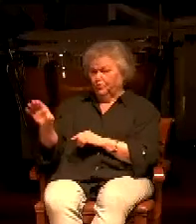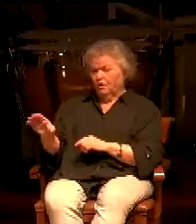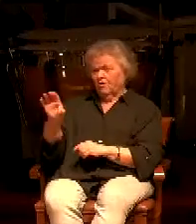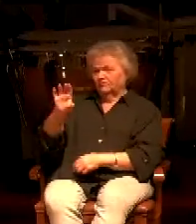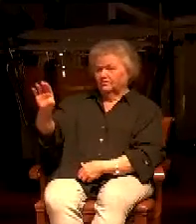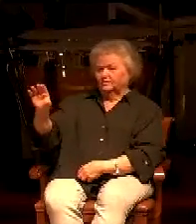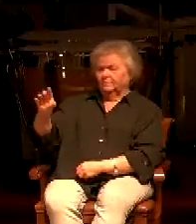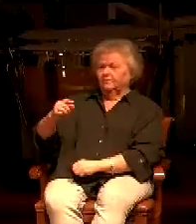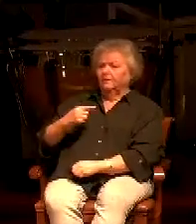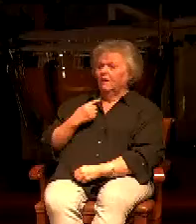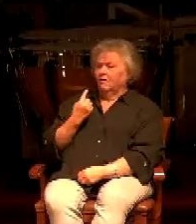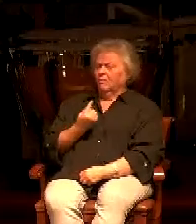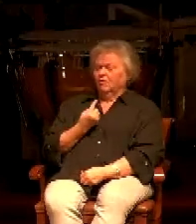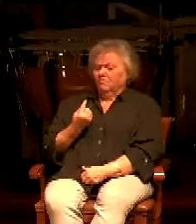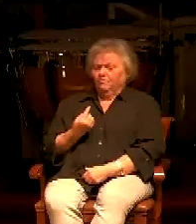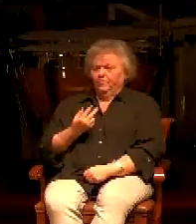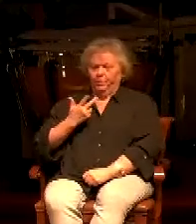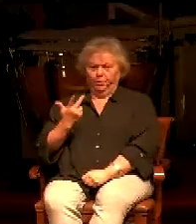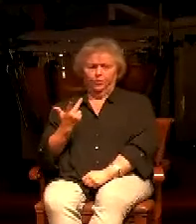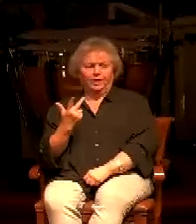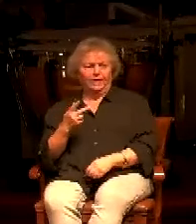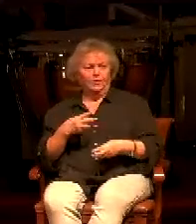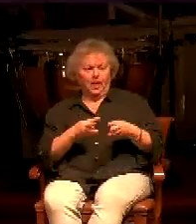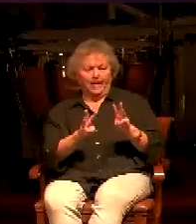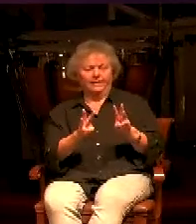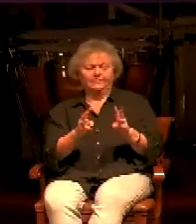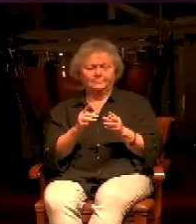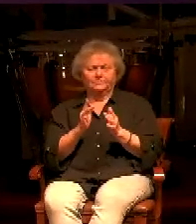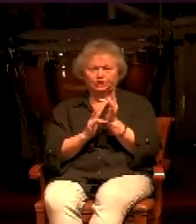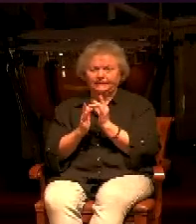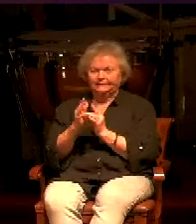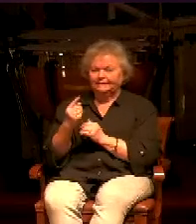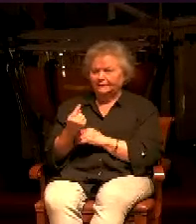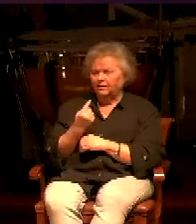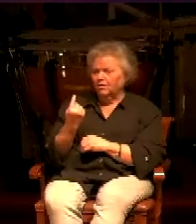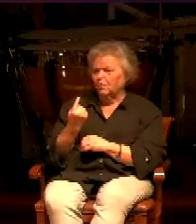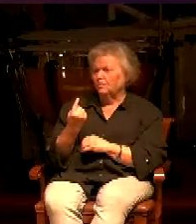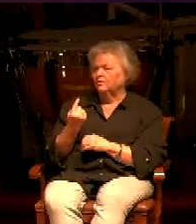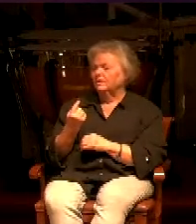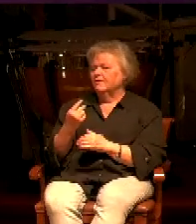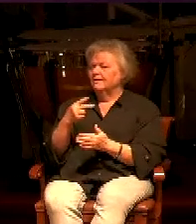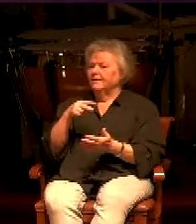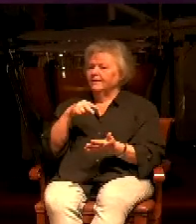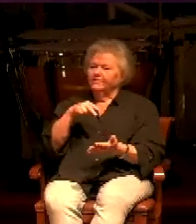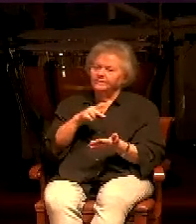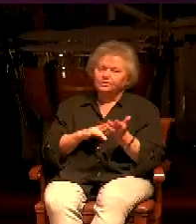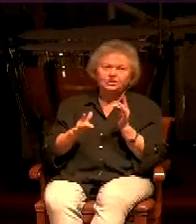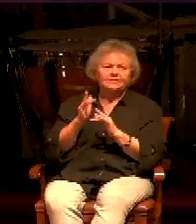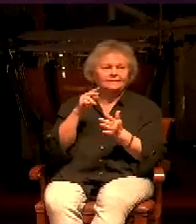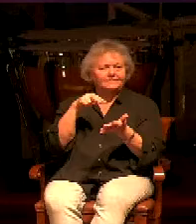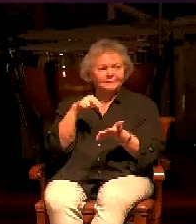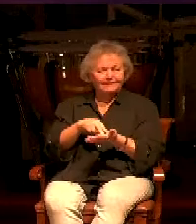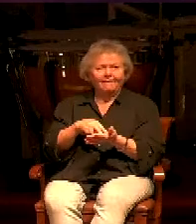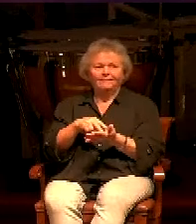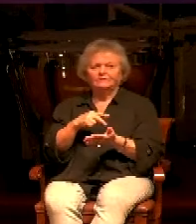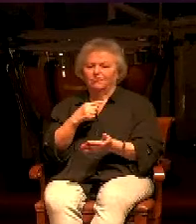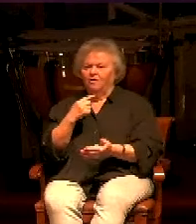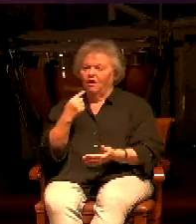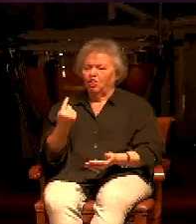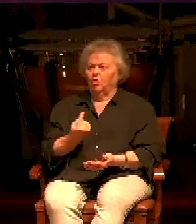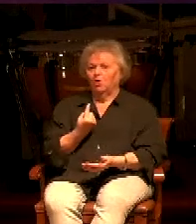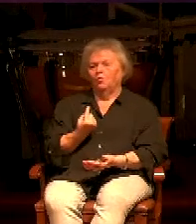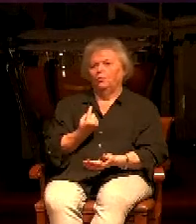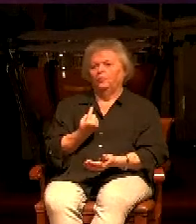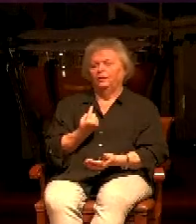three ways in which Jesus is alone in this text. Number one, Jesus simply stands alone. He stands in the court,